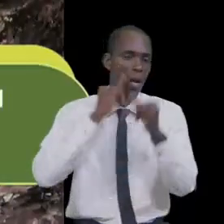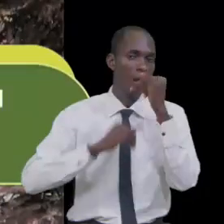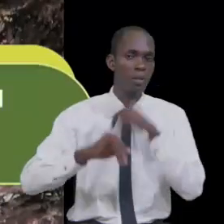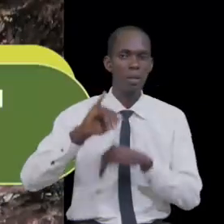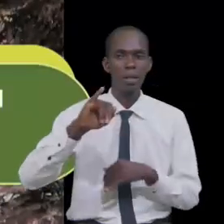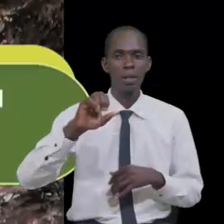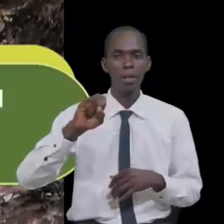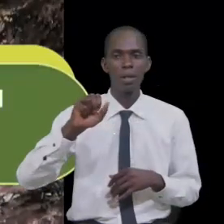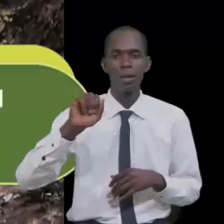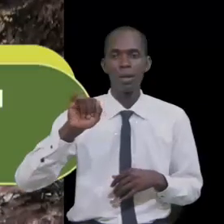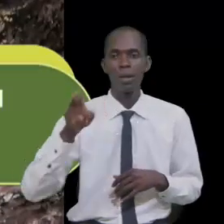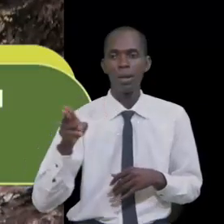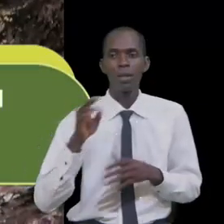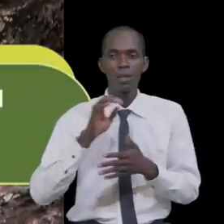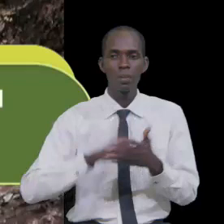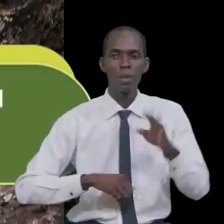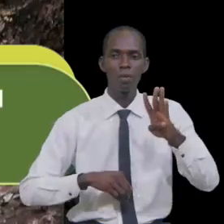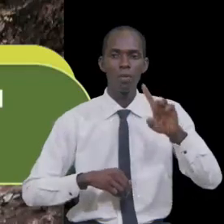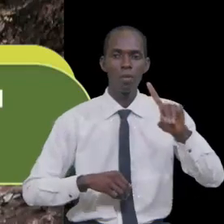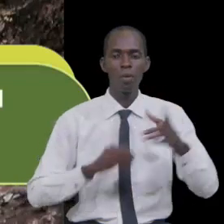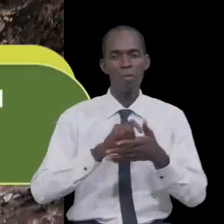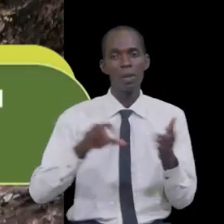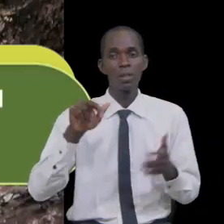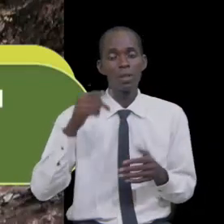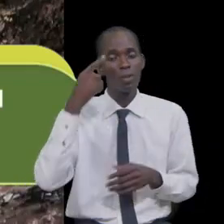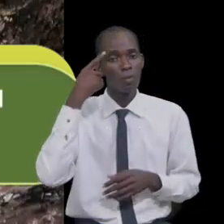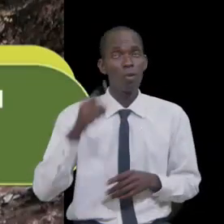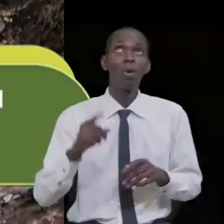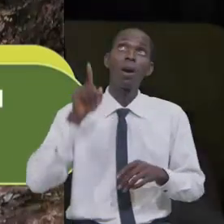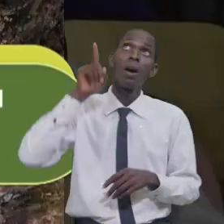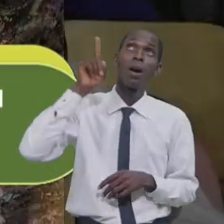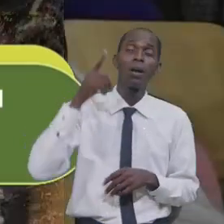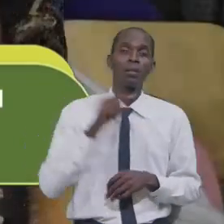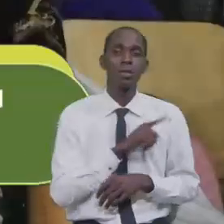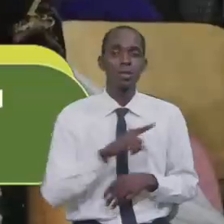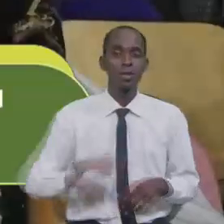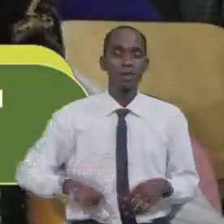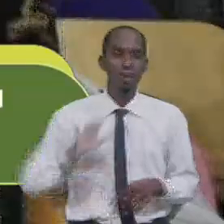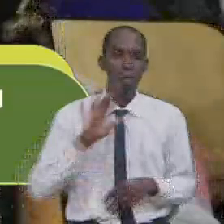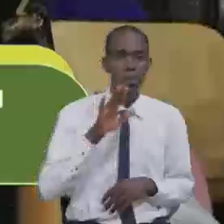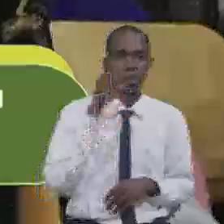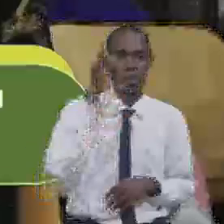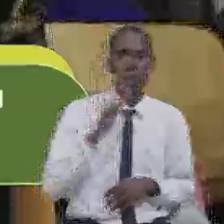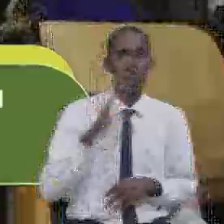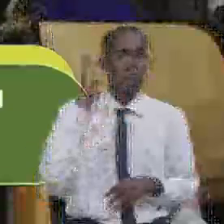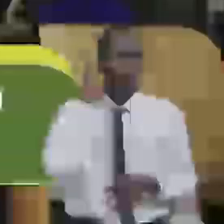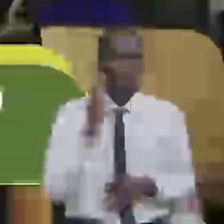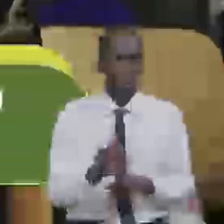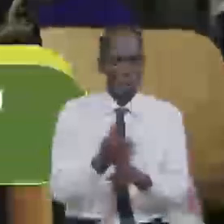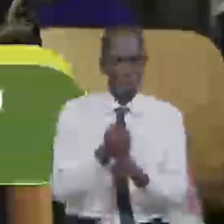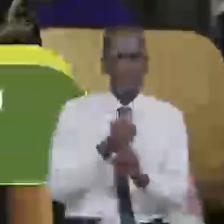41, verse 13. For I, the Lord, thy God, will hold thy